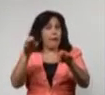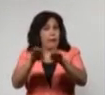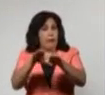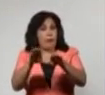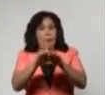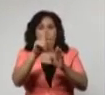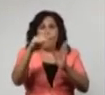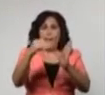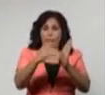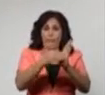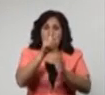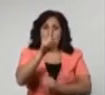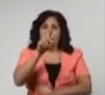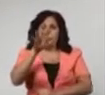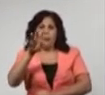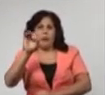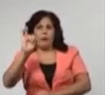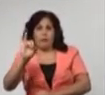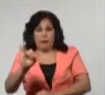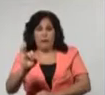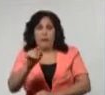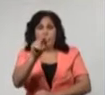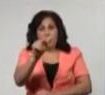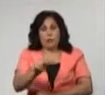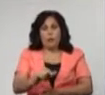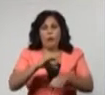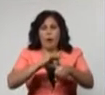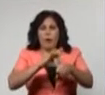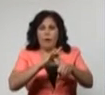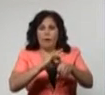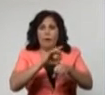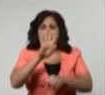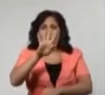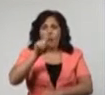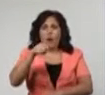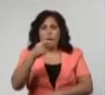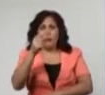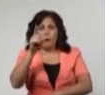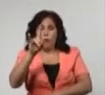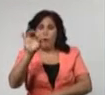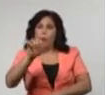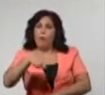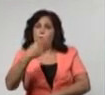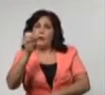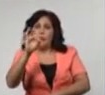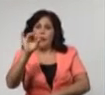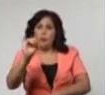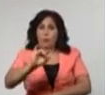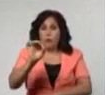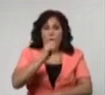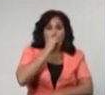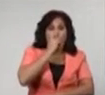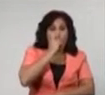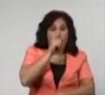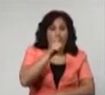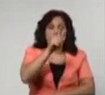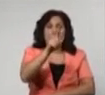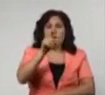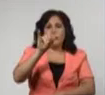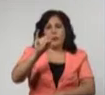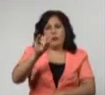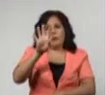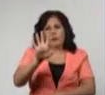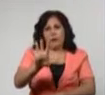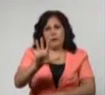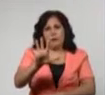accumulates 2,010 cases who were contacts of previously confirmed cases. That